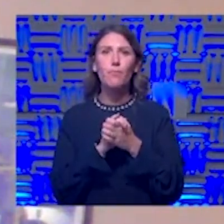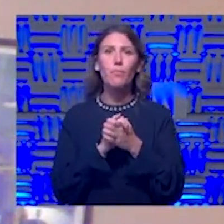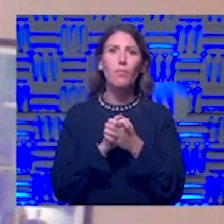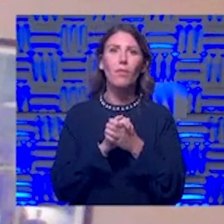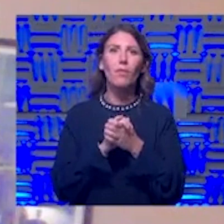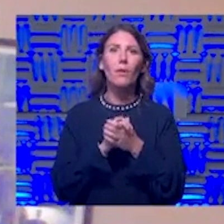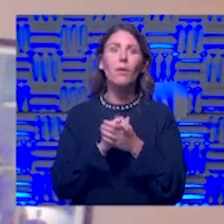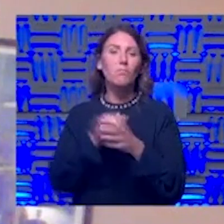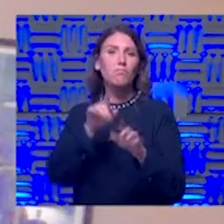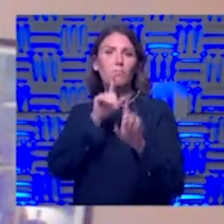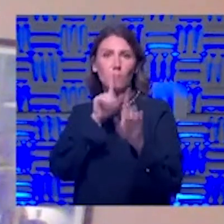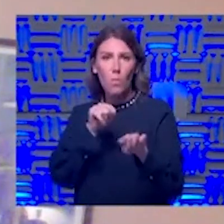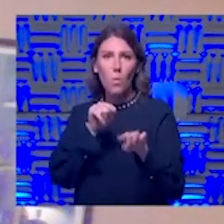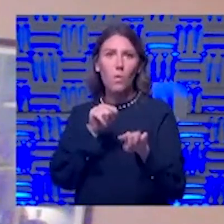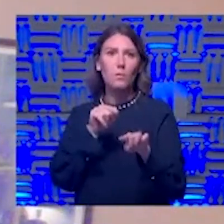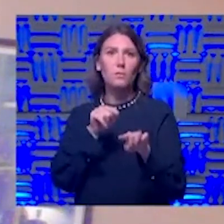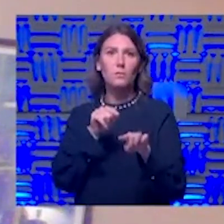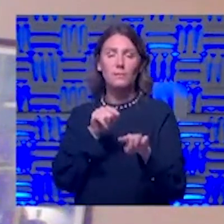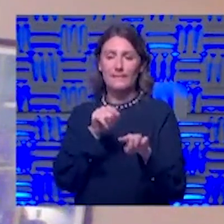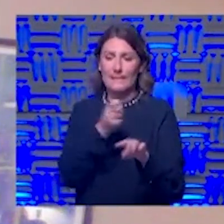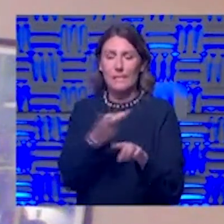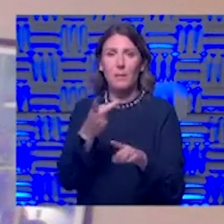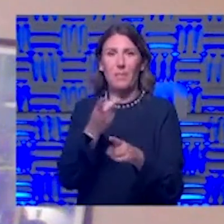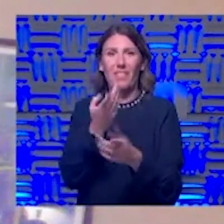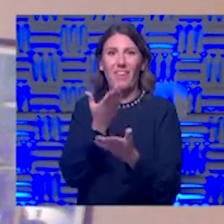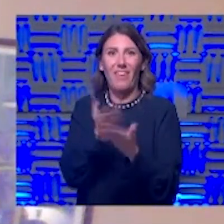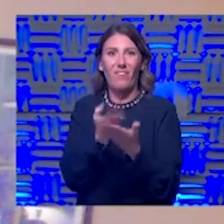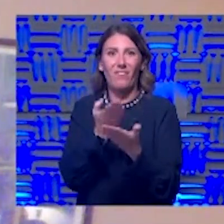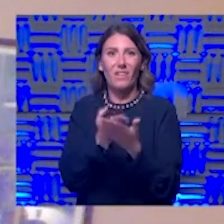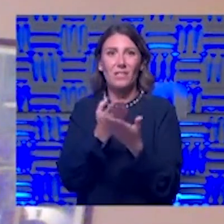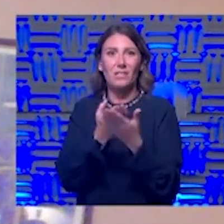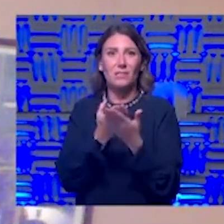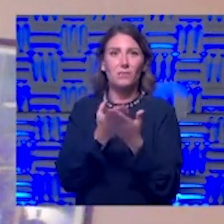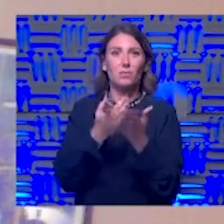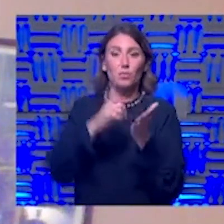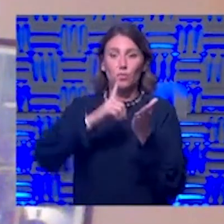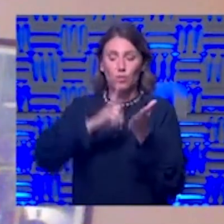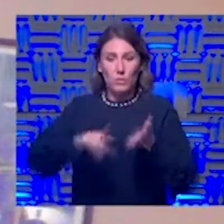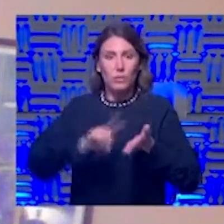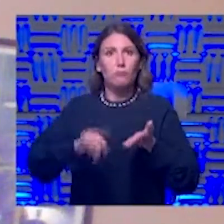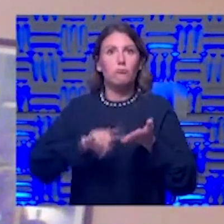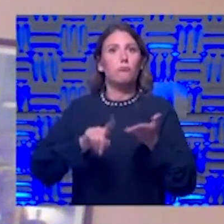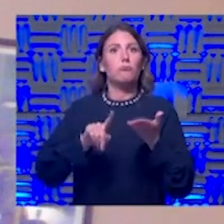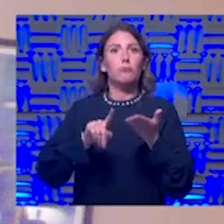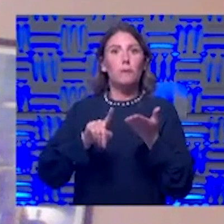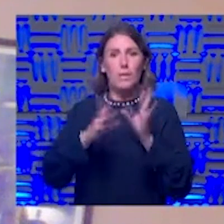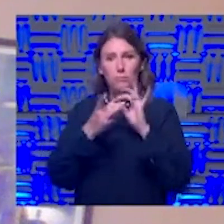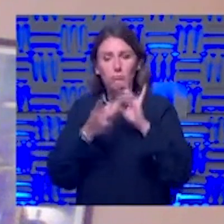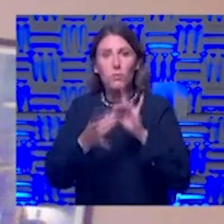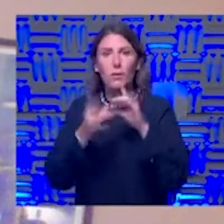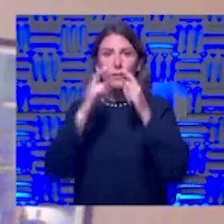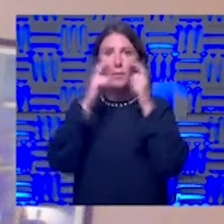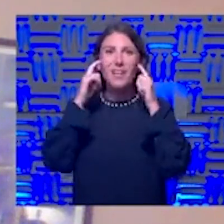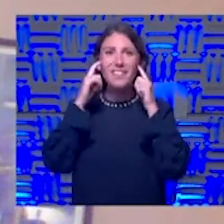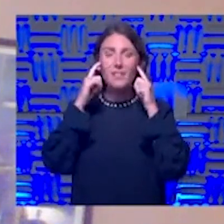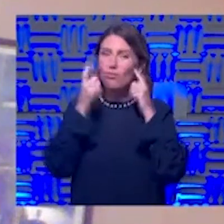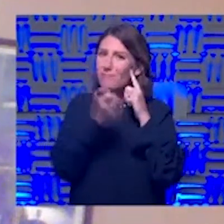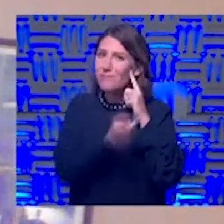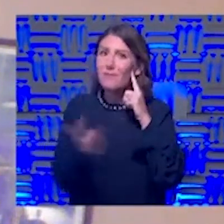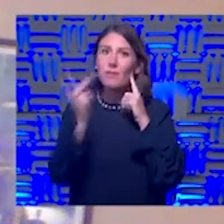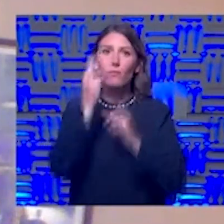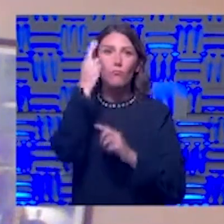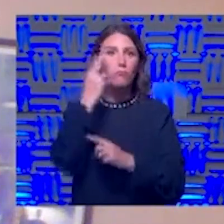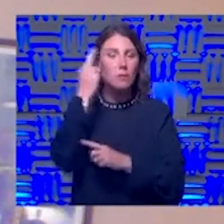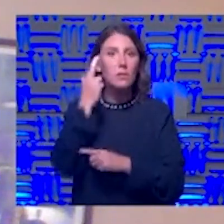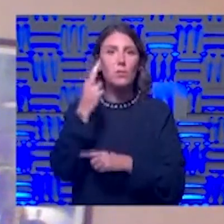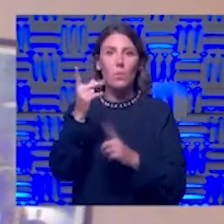ordinances that some of the evidence behind masking really, and it's built on several tiers. I mean, we at the